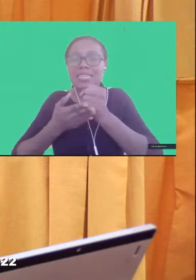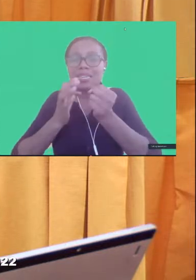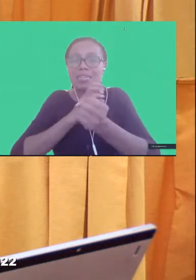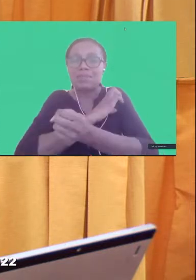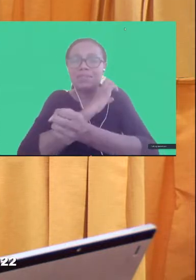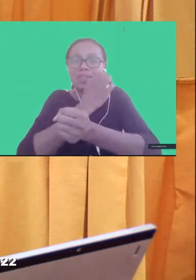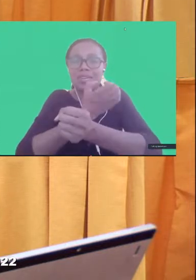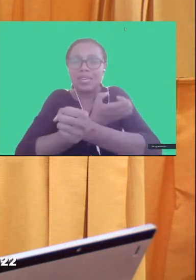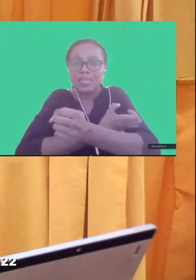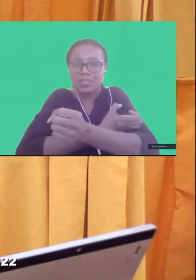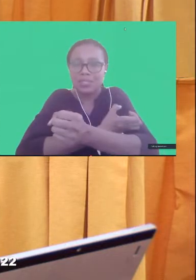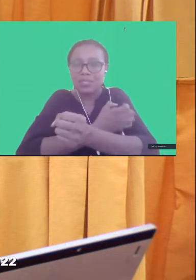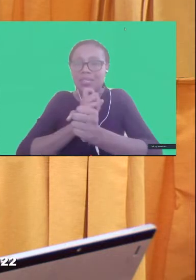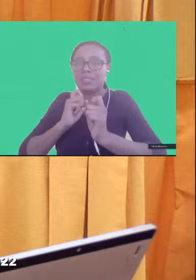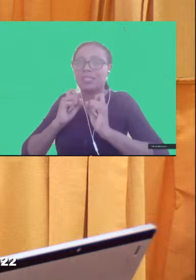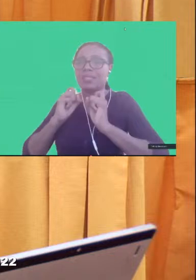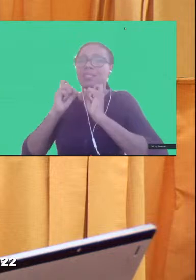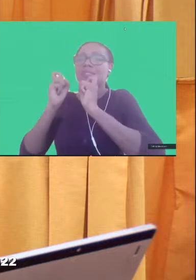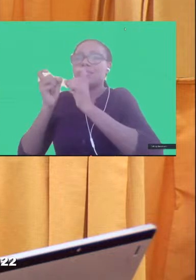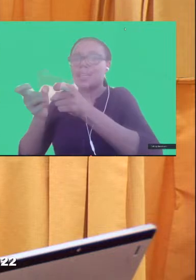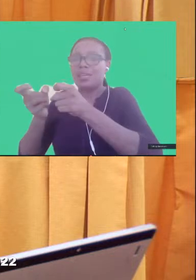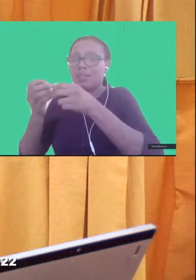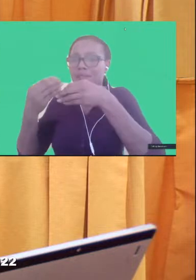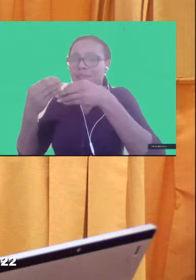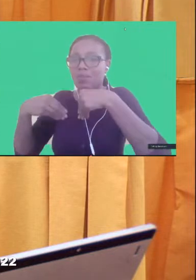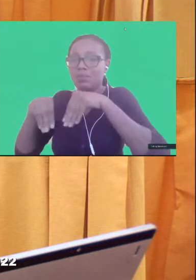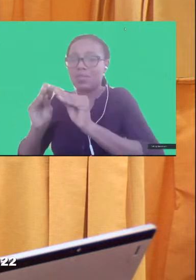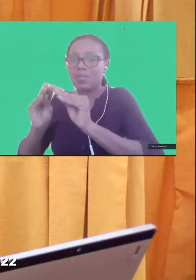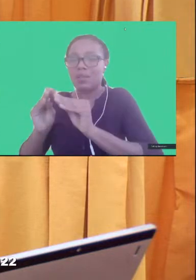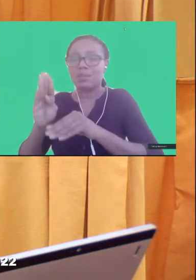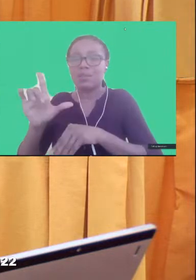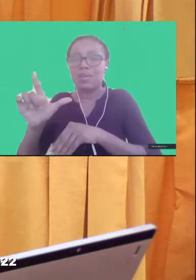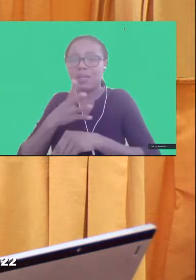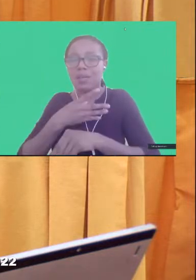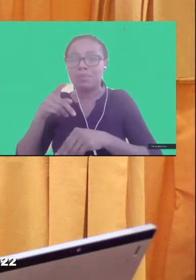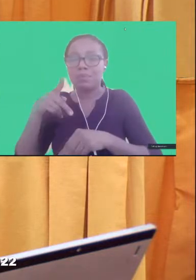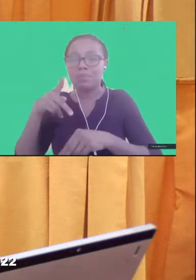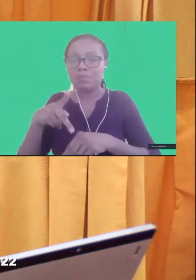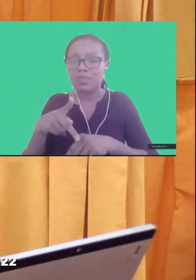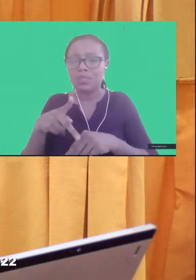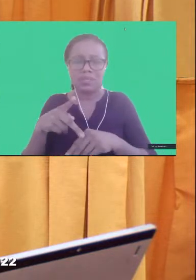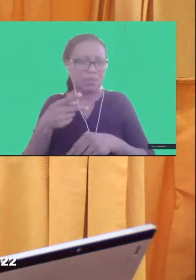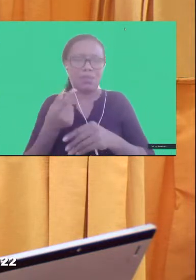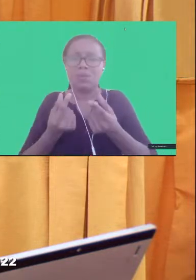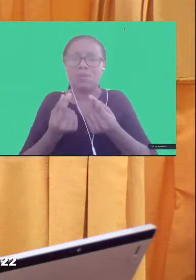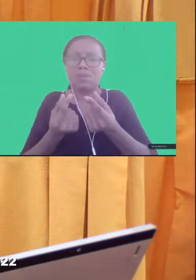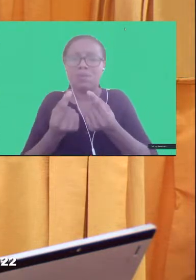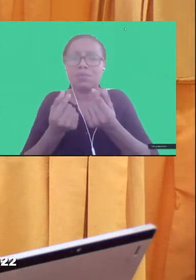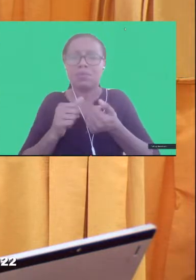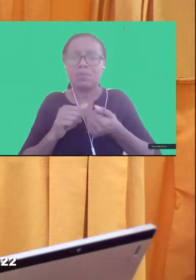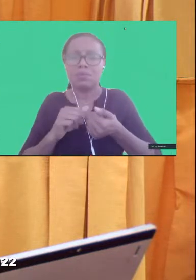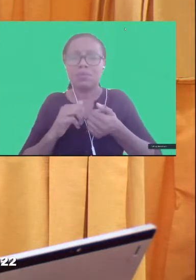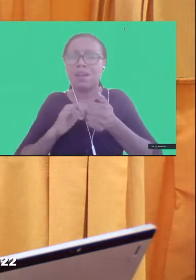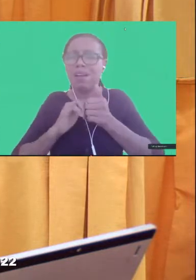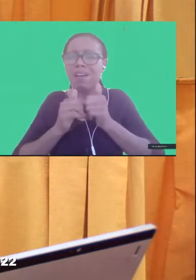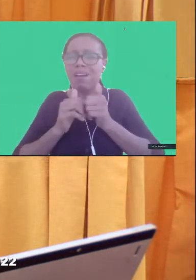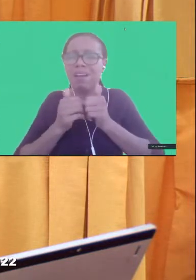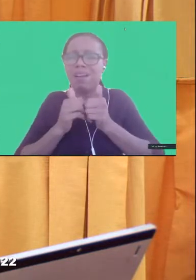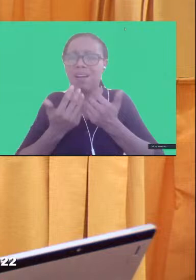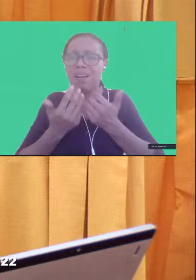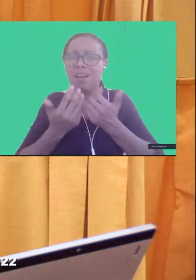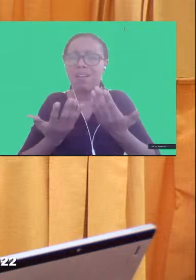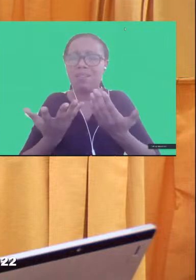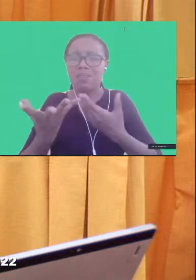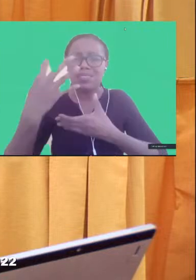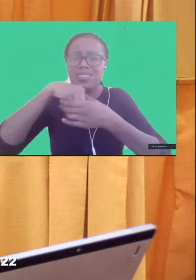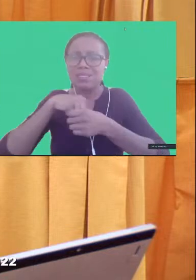recognize, though, that that approach is more of a passive one, where we wait in the ministry until people approach us and say